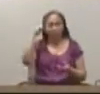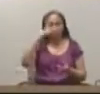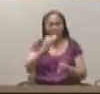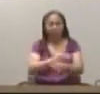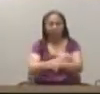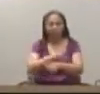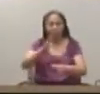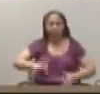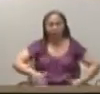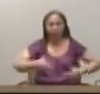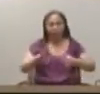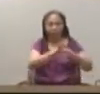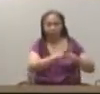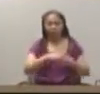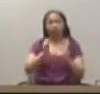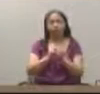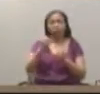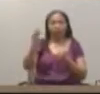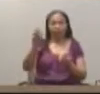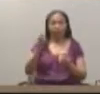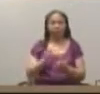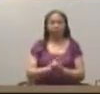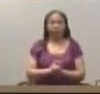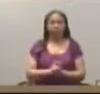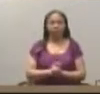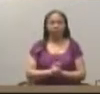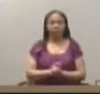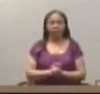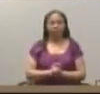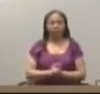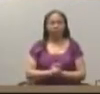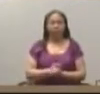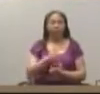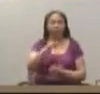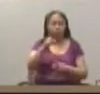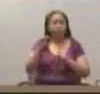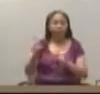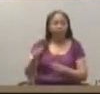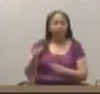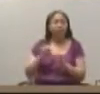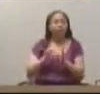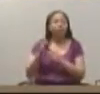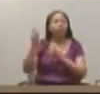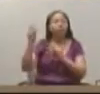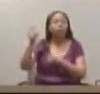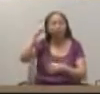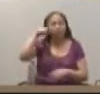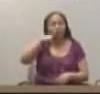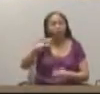manger? And ask him. He's waiting for you to ask him.